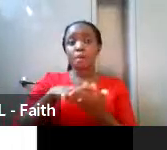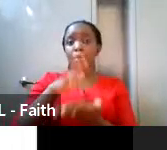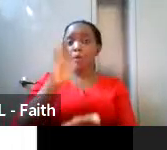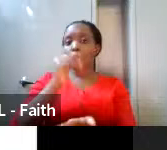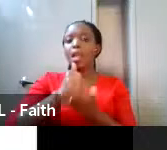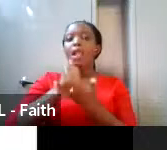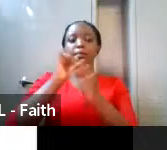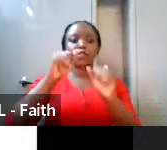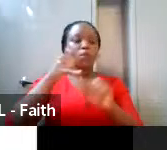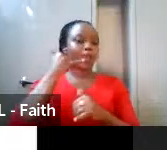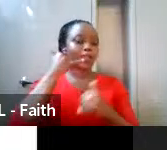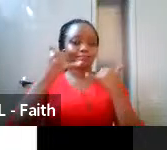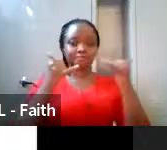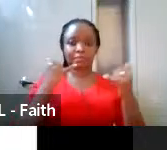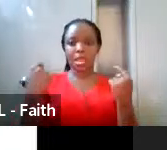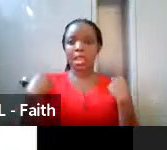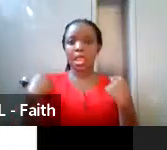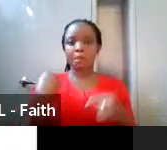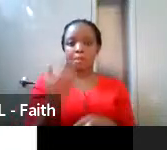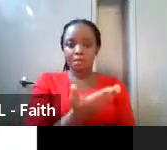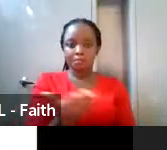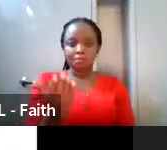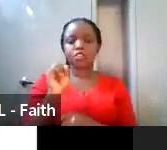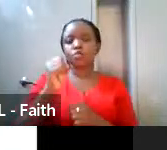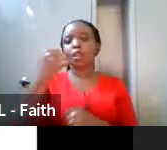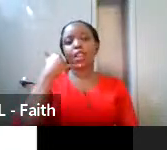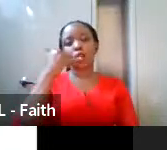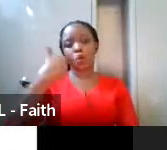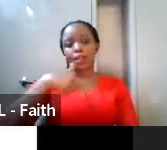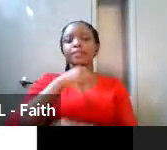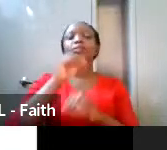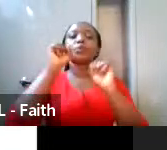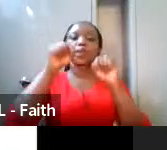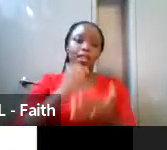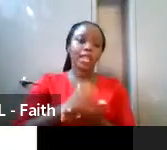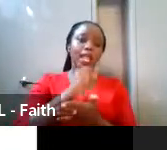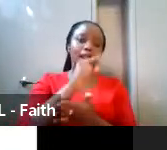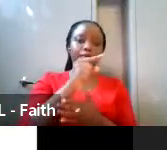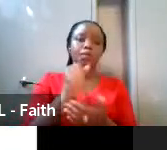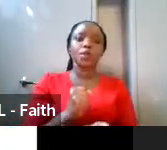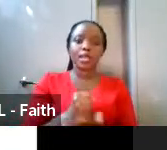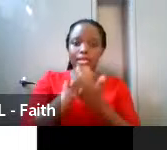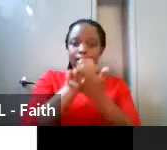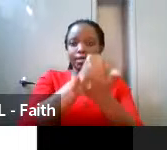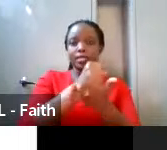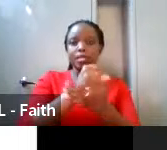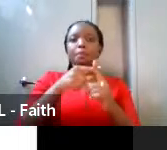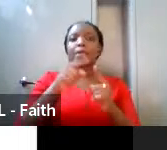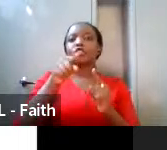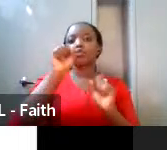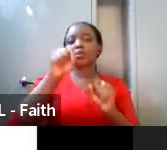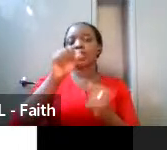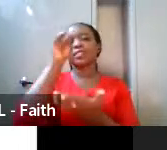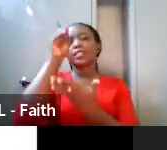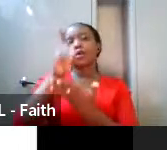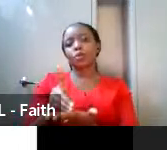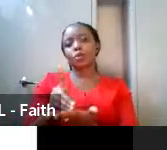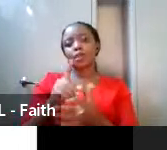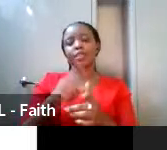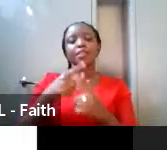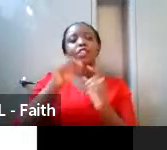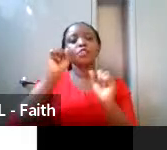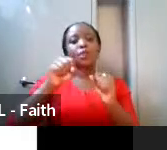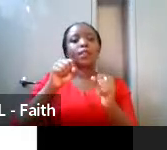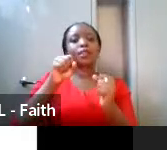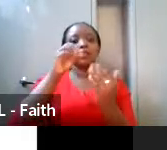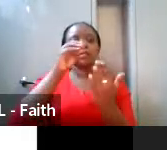call us on any of the numbers on the screen, and we can be able to assist you. But normally, it's just you download it, and then you can just upload